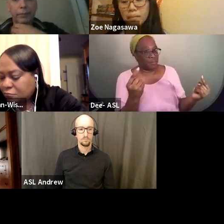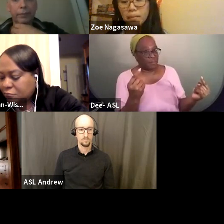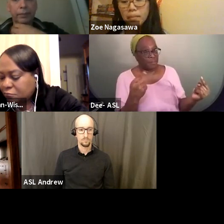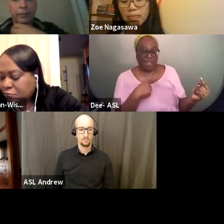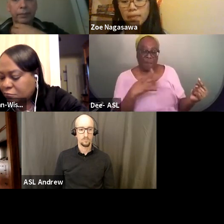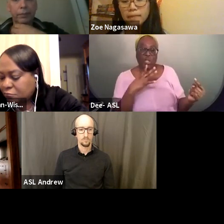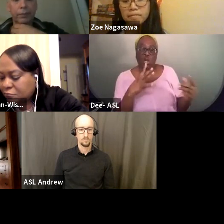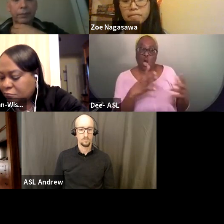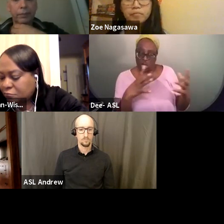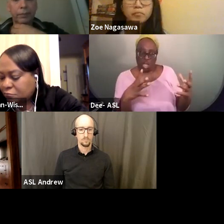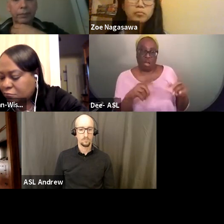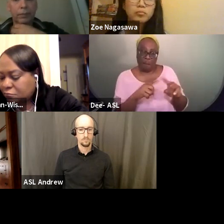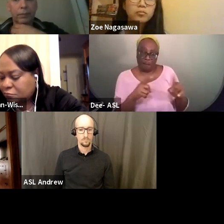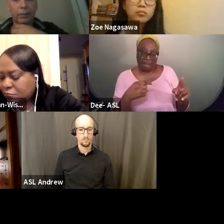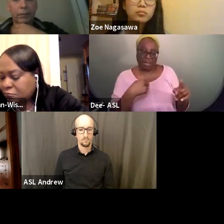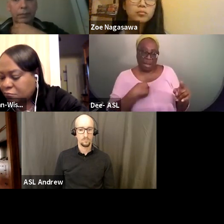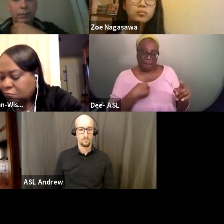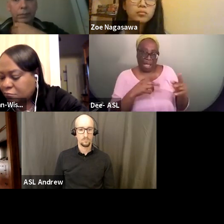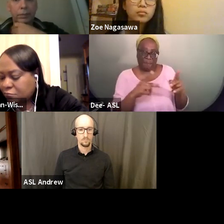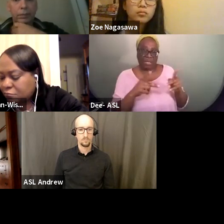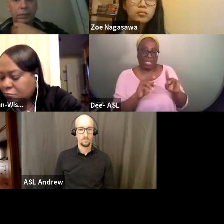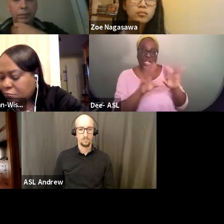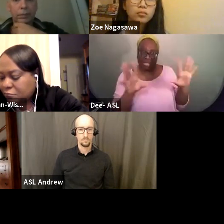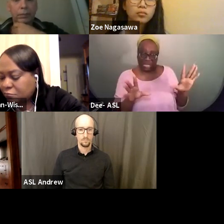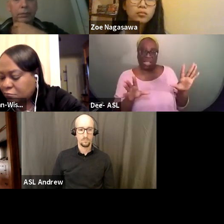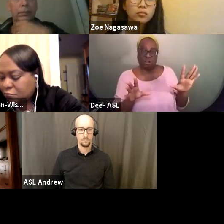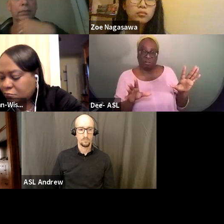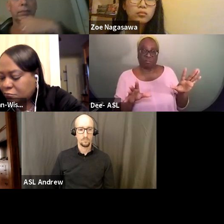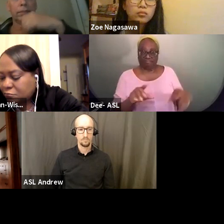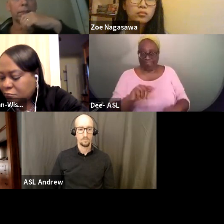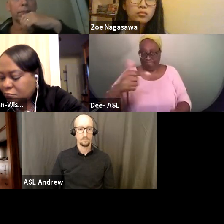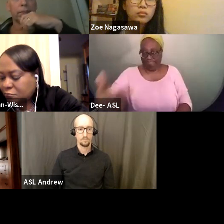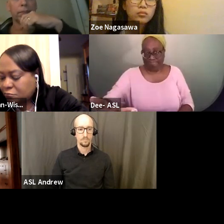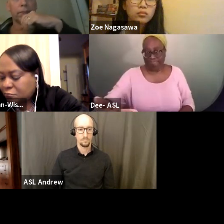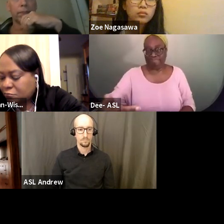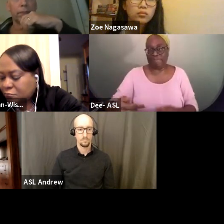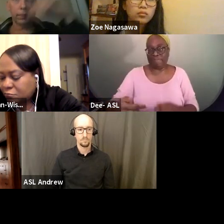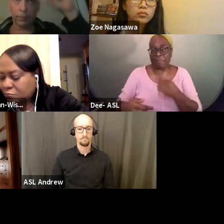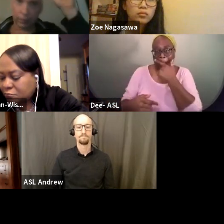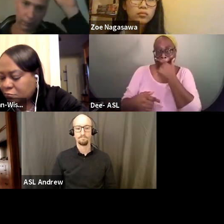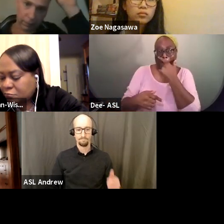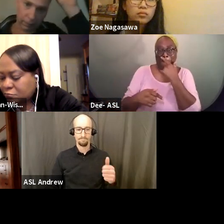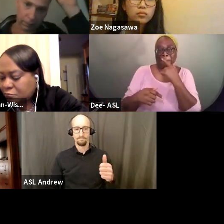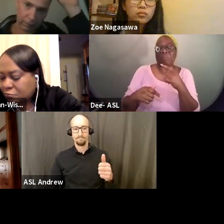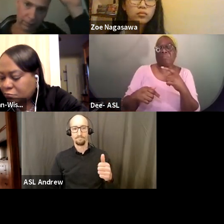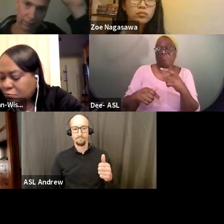made it clear where I stand on this. Dr. Tung, Mr. Acevedo, Mr. Kreger. Yeah, the hill has gotten